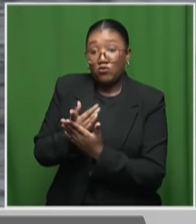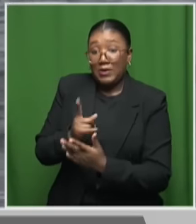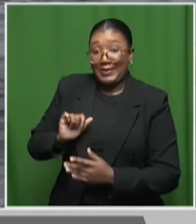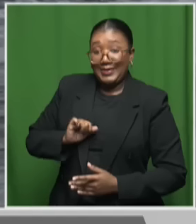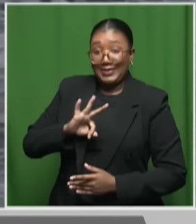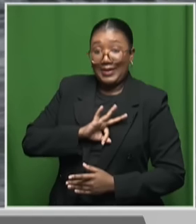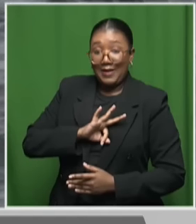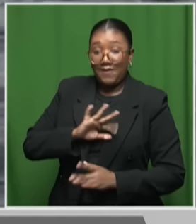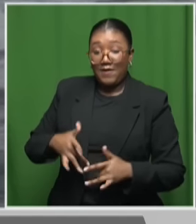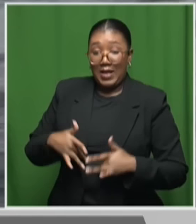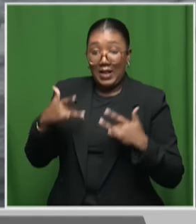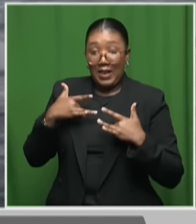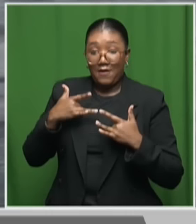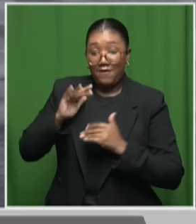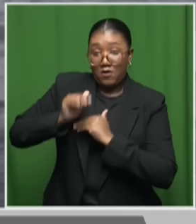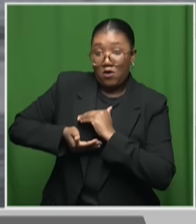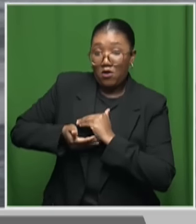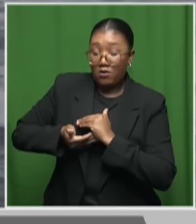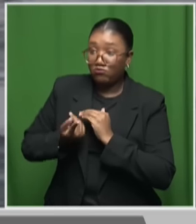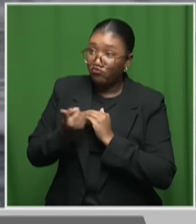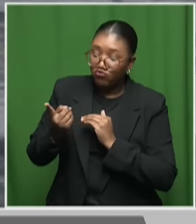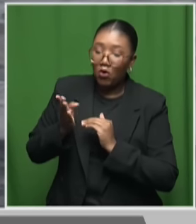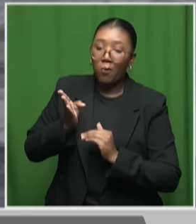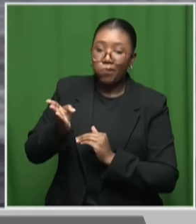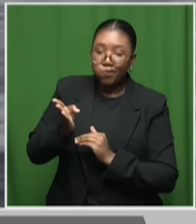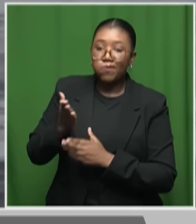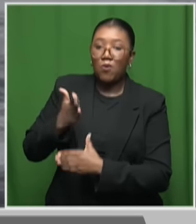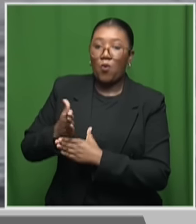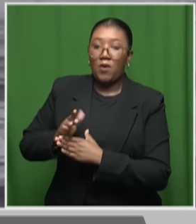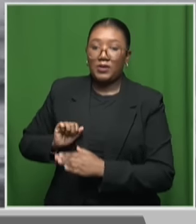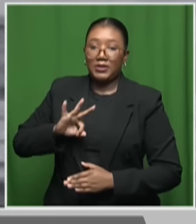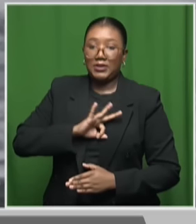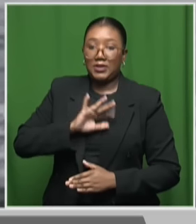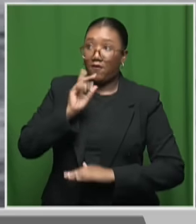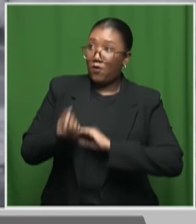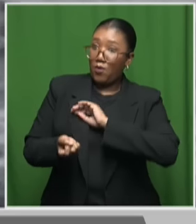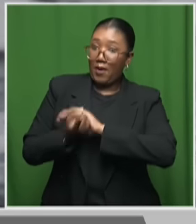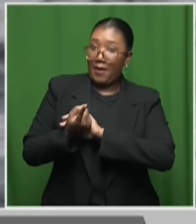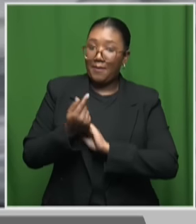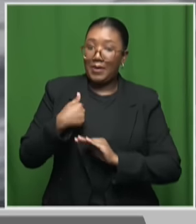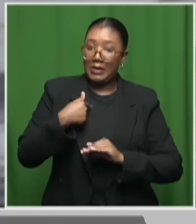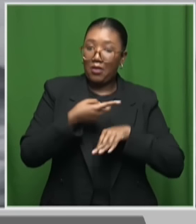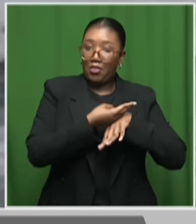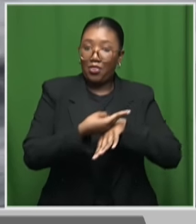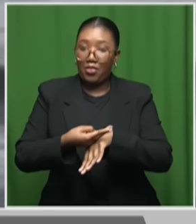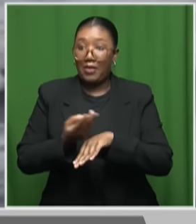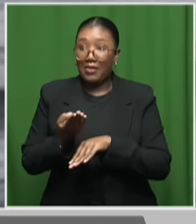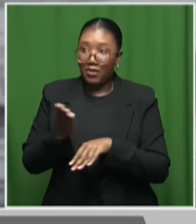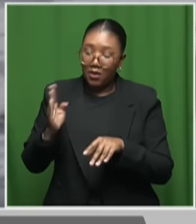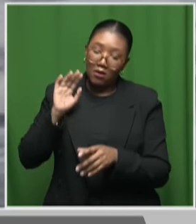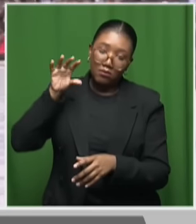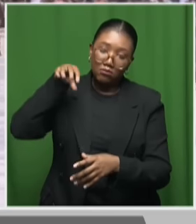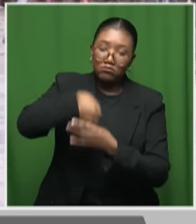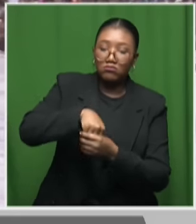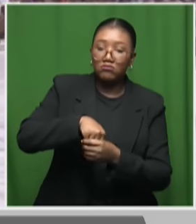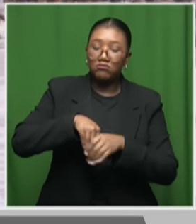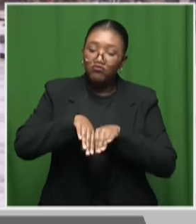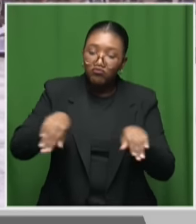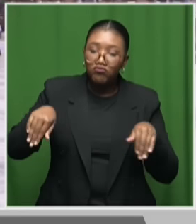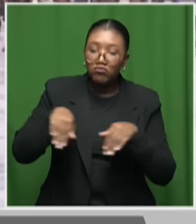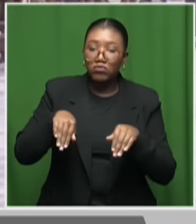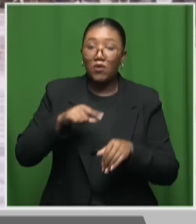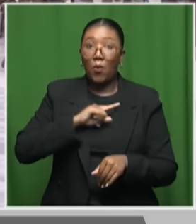duty. I mean, both beaches, Pennington and Thompson's Bay, are protected beaches. Unfortunately, lifeguards went on shift at the